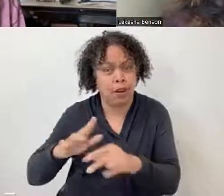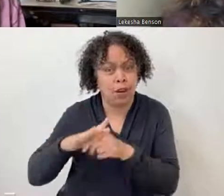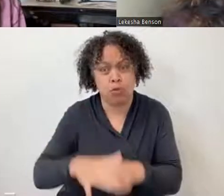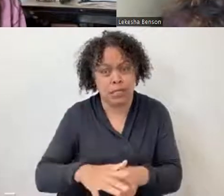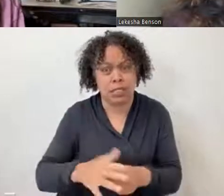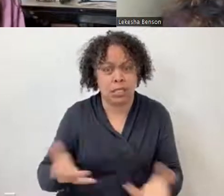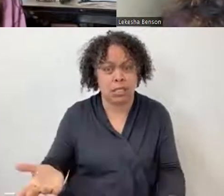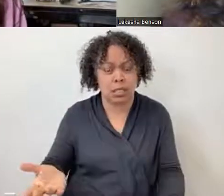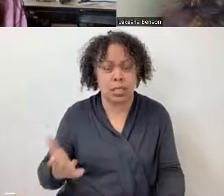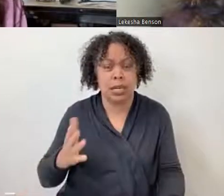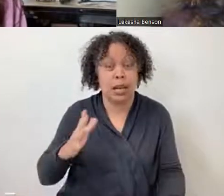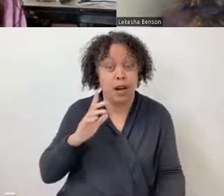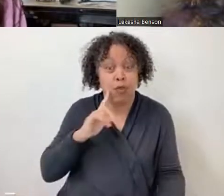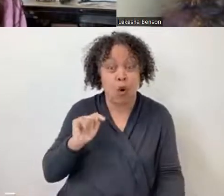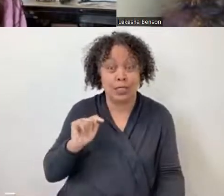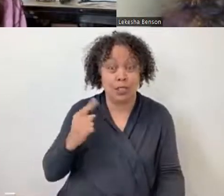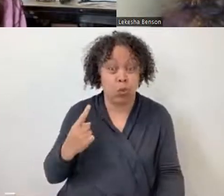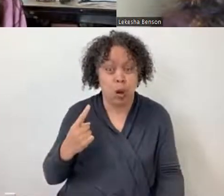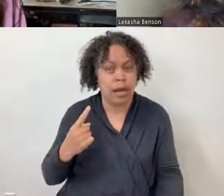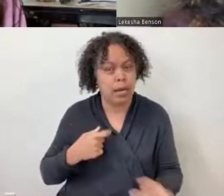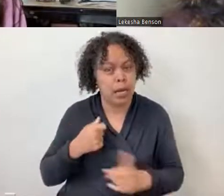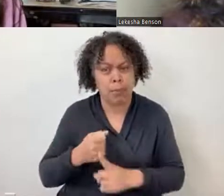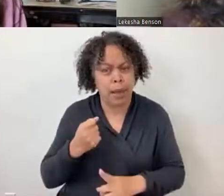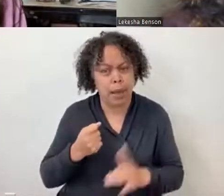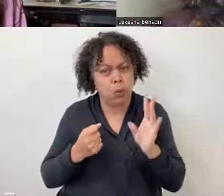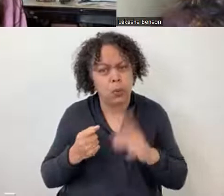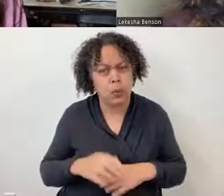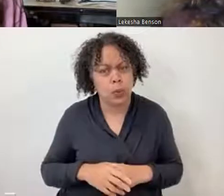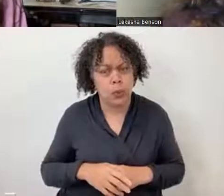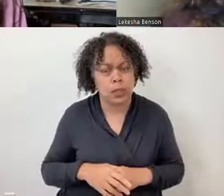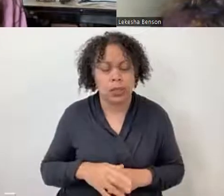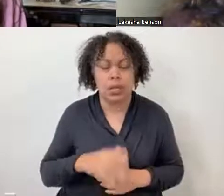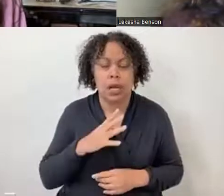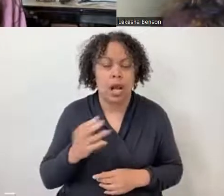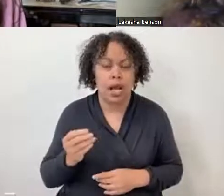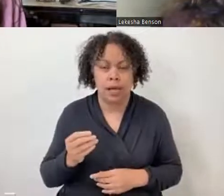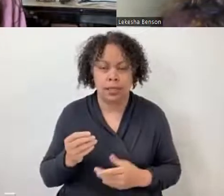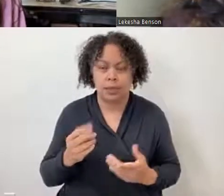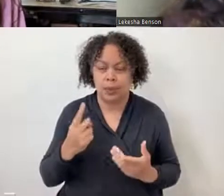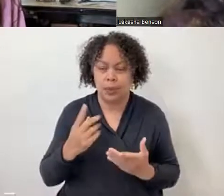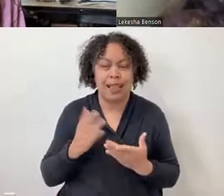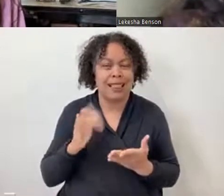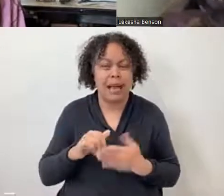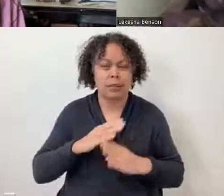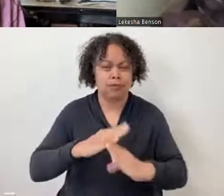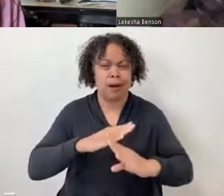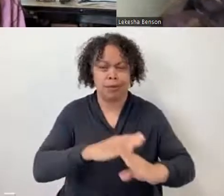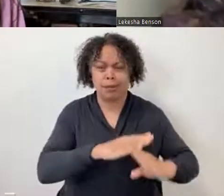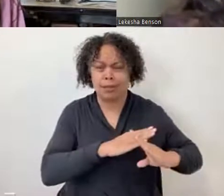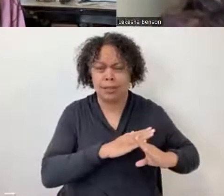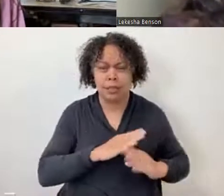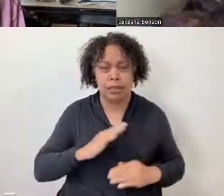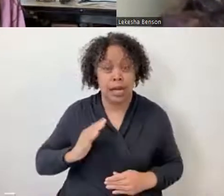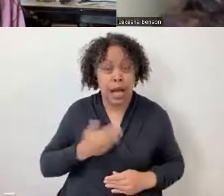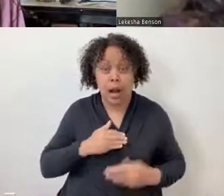the tier one and the impact factor. And the one thing that it's a firewall. So our community can't